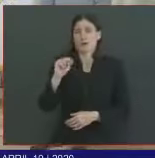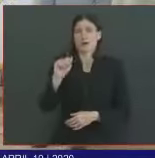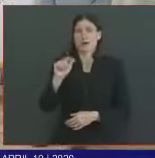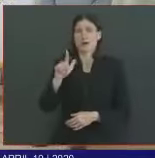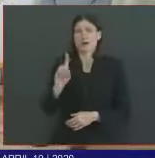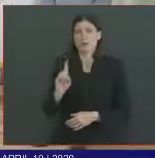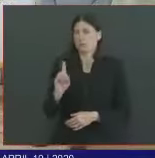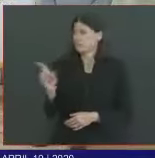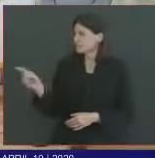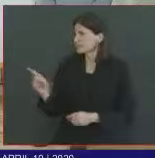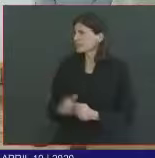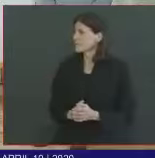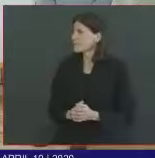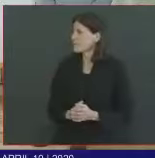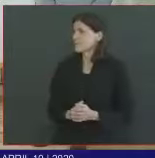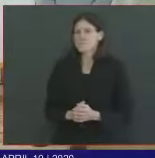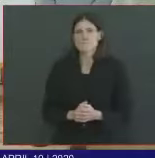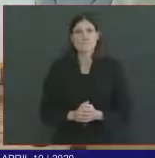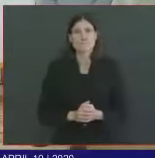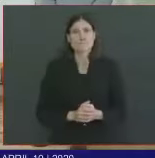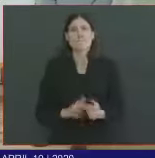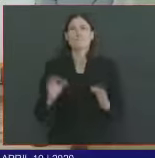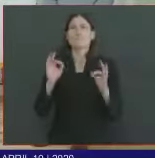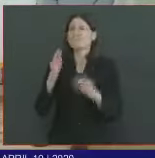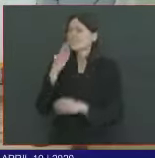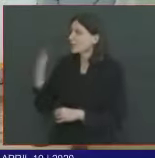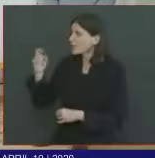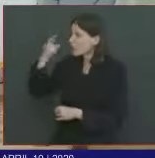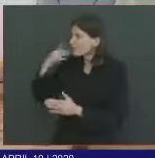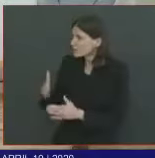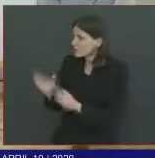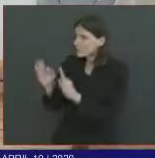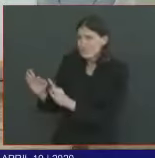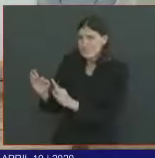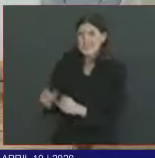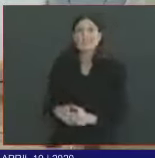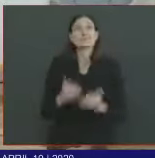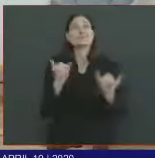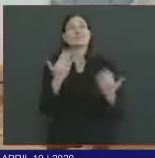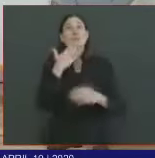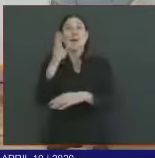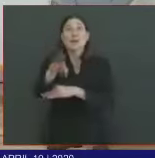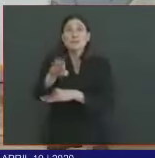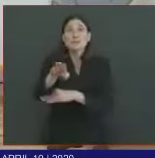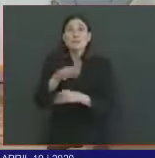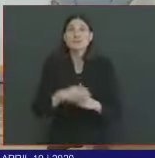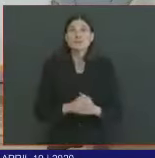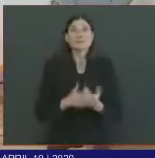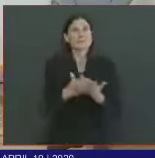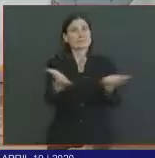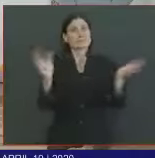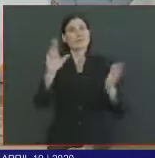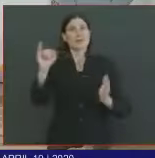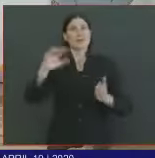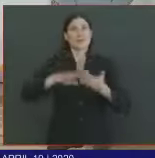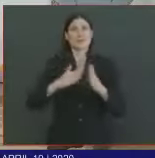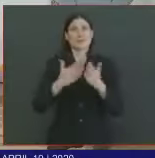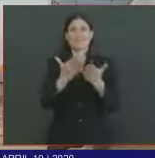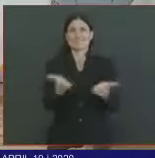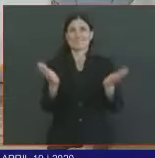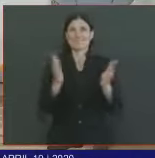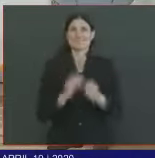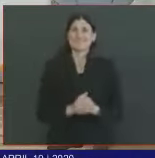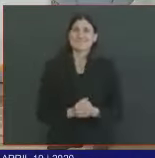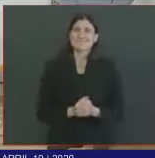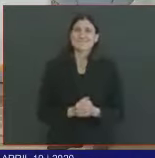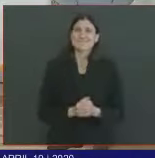So thank you, Governor Raimondo. And I want to say good afternoon to my fellow Rhode Islanders. And I know there's others from outside the state who follow the Rhode Island story. So